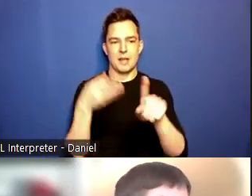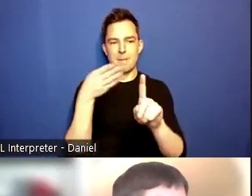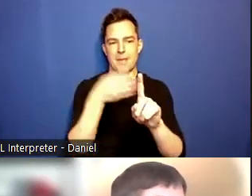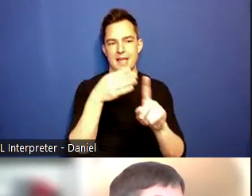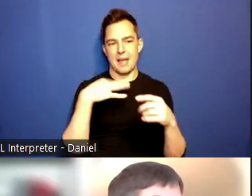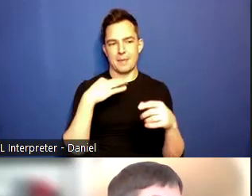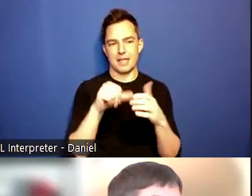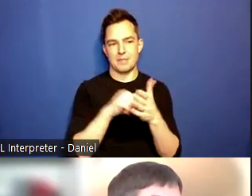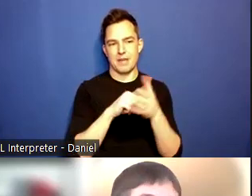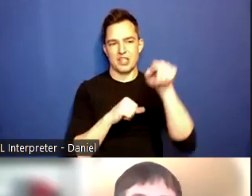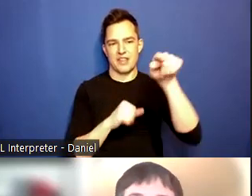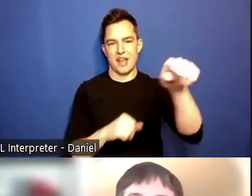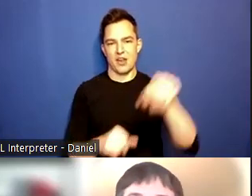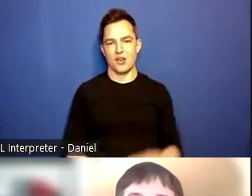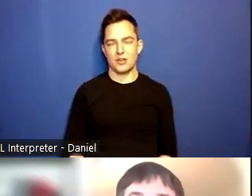here.